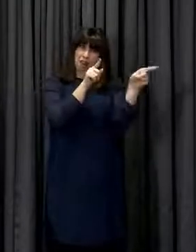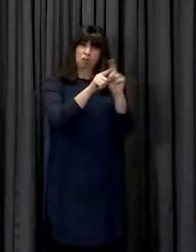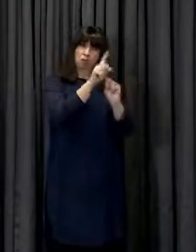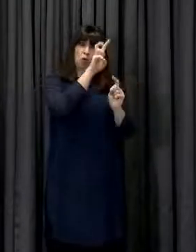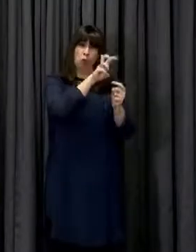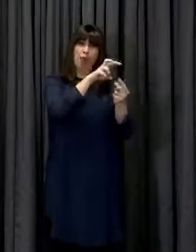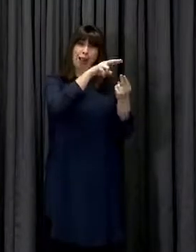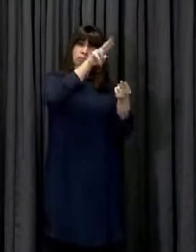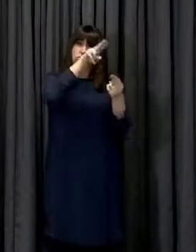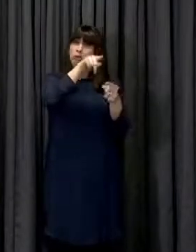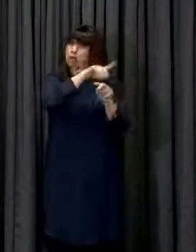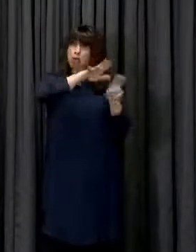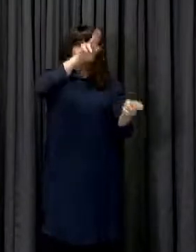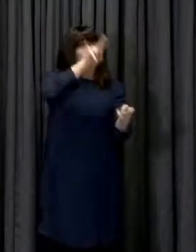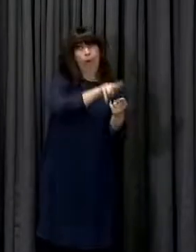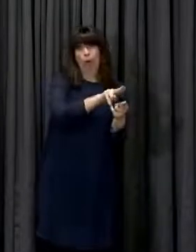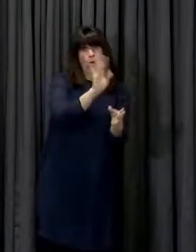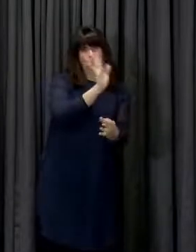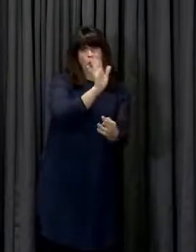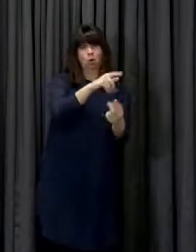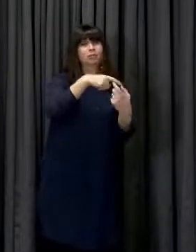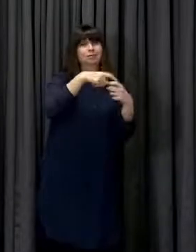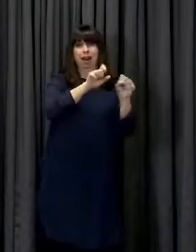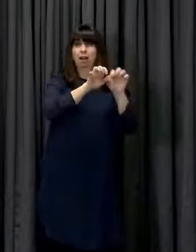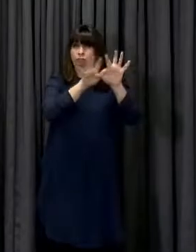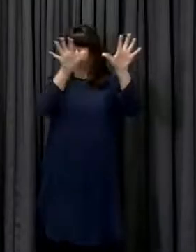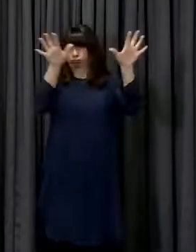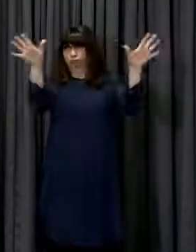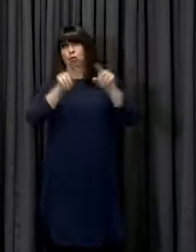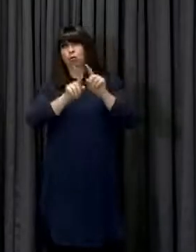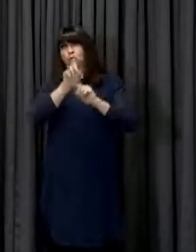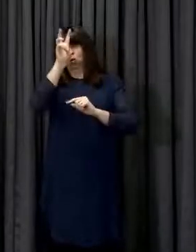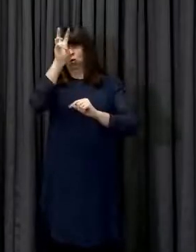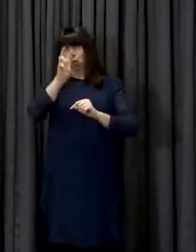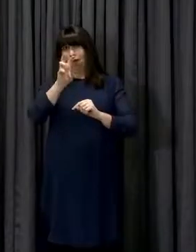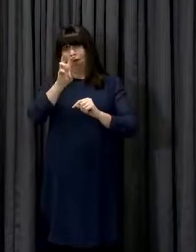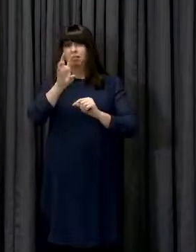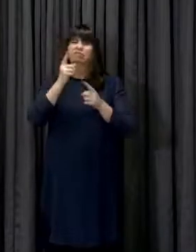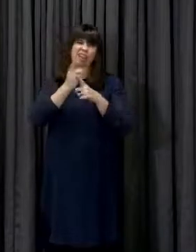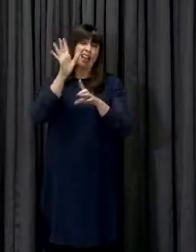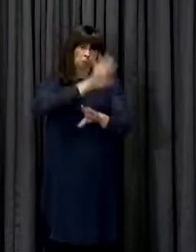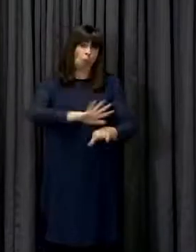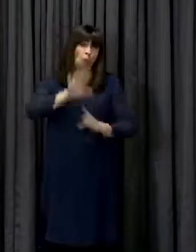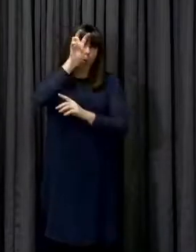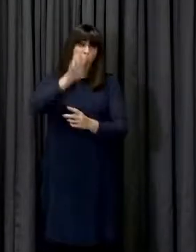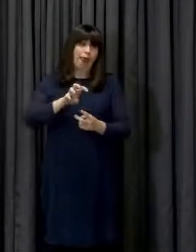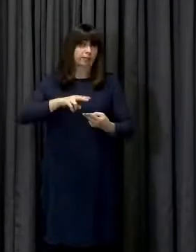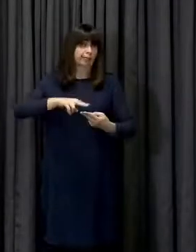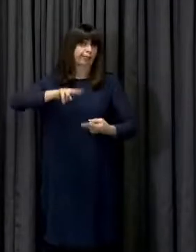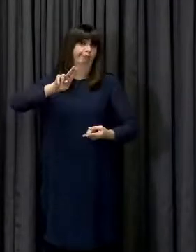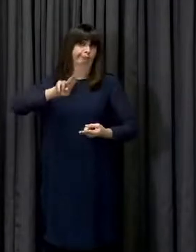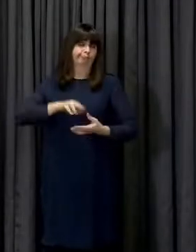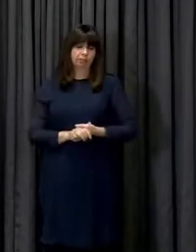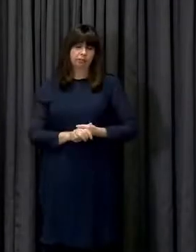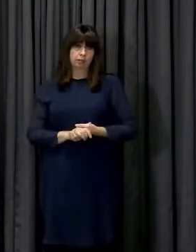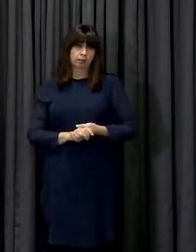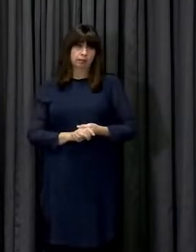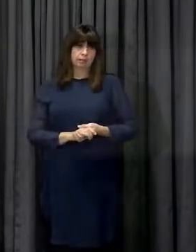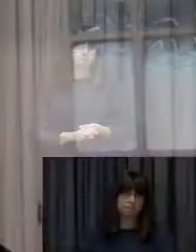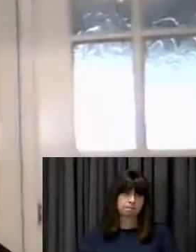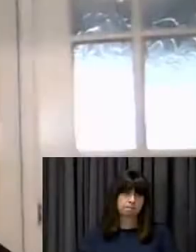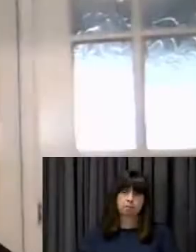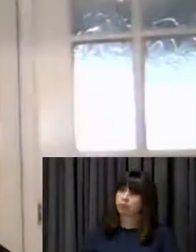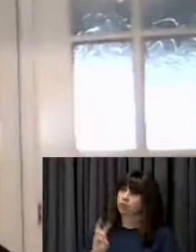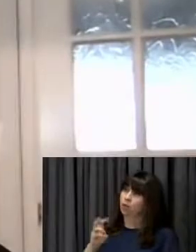broadly a problem. We have community transmission taking place right across North Wales, right across the whole of Wales. Thank you. And this morning,